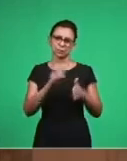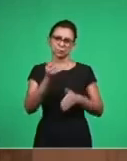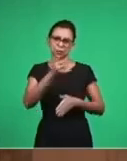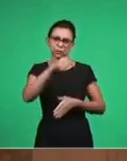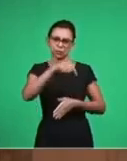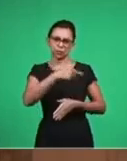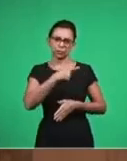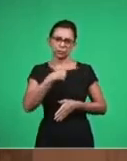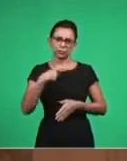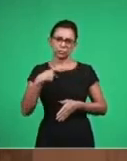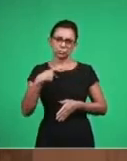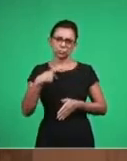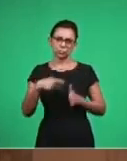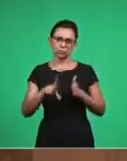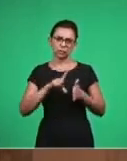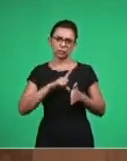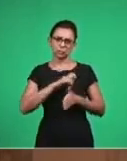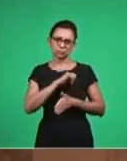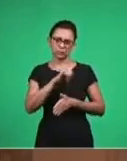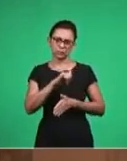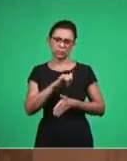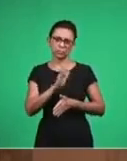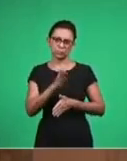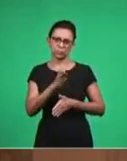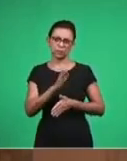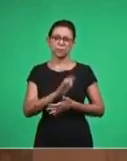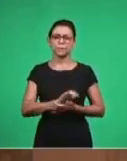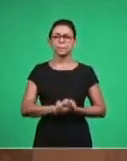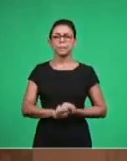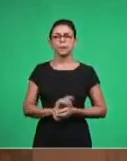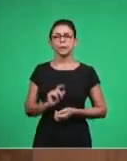When our brother mentioned previously that